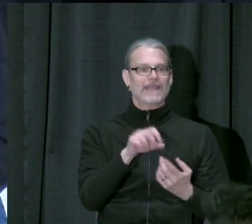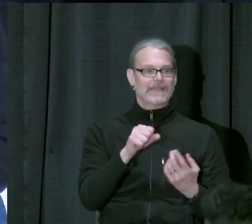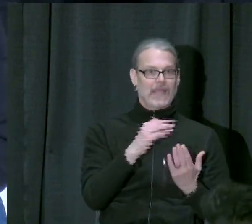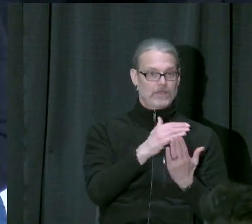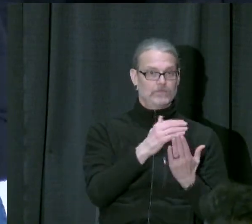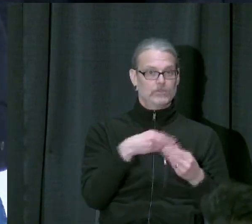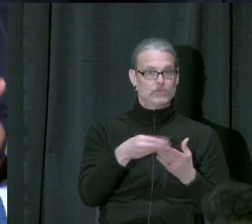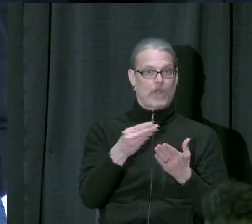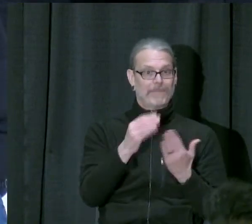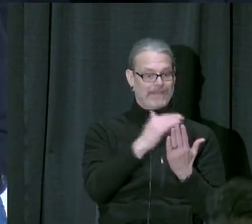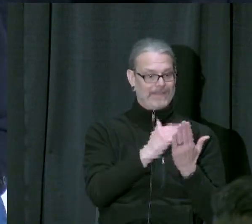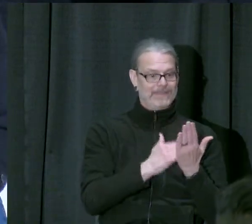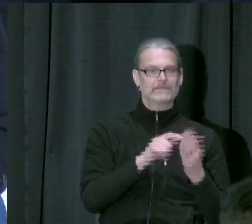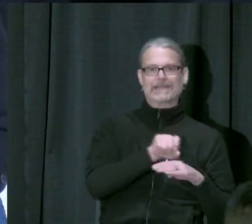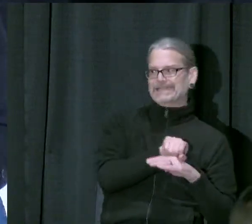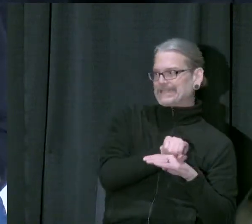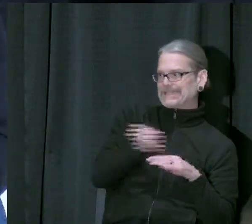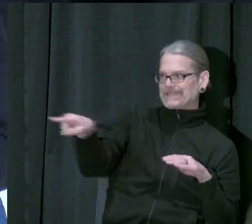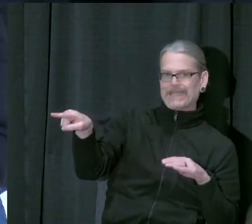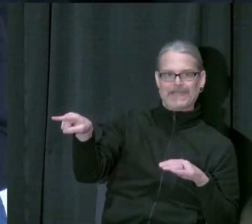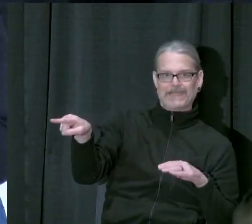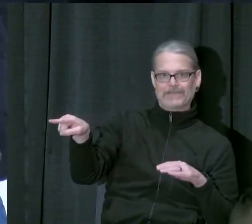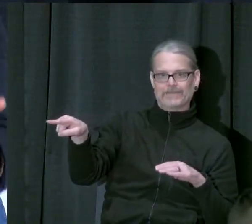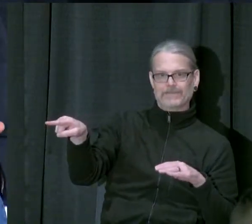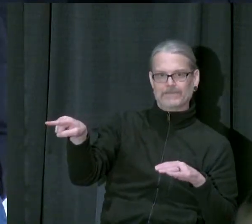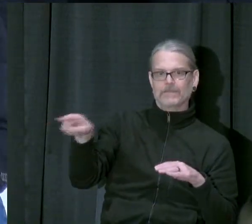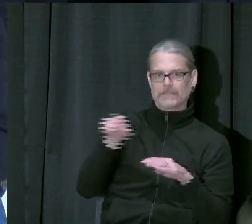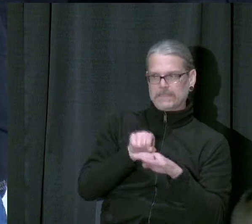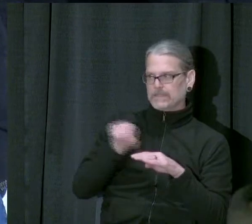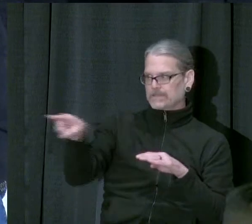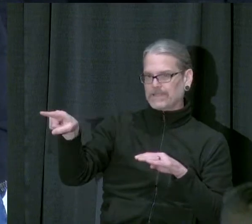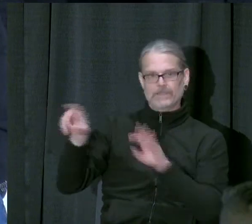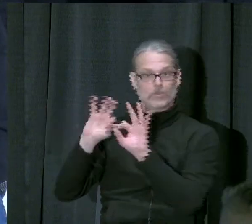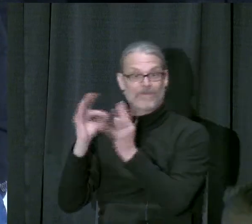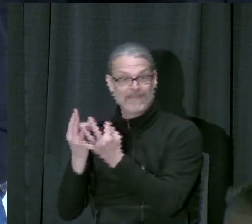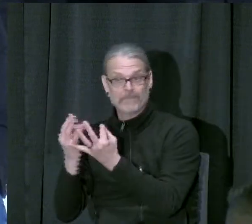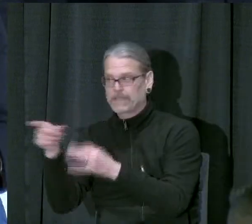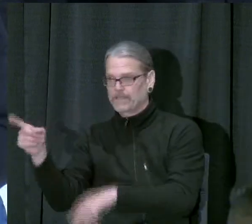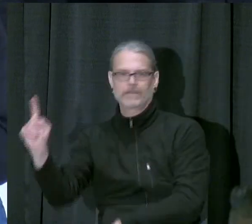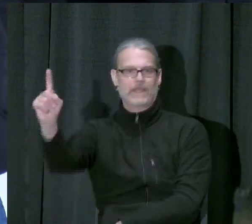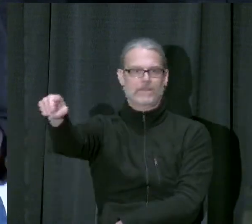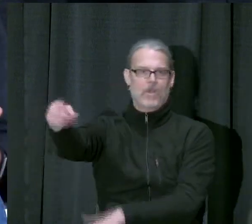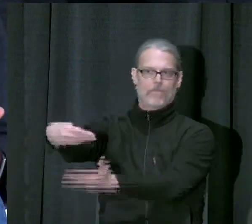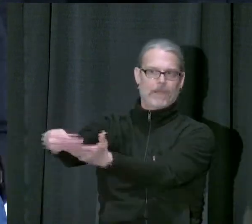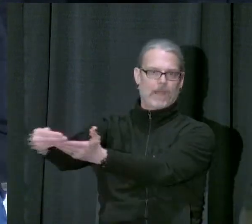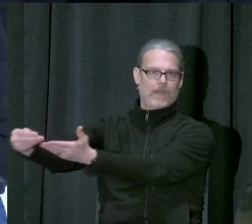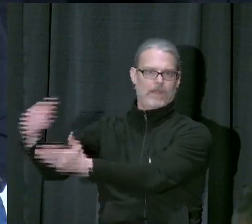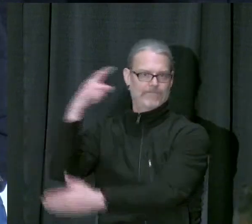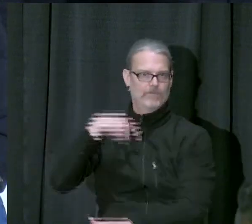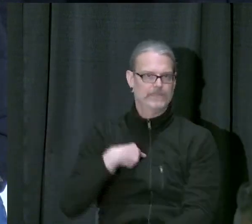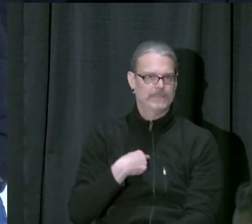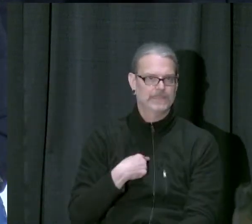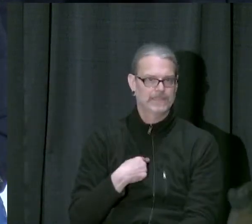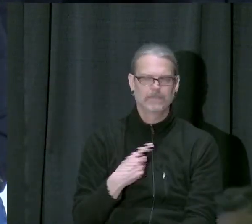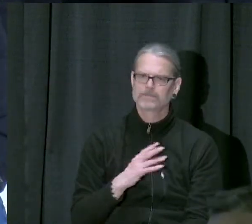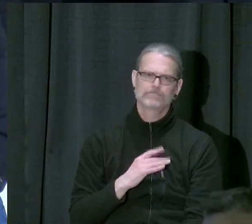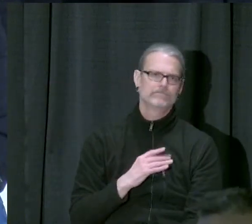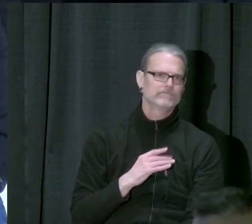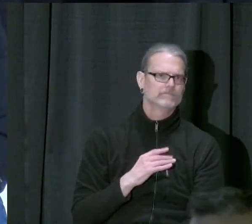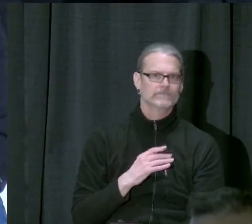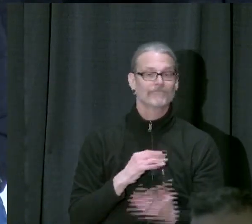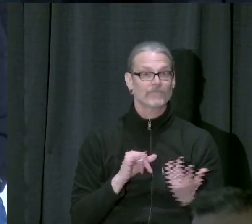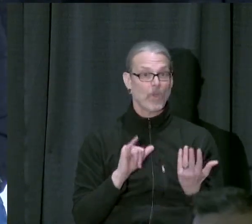list to somebody else. And we made that available via voice as well. Customer can say, Alexa, send my shopping list, and that shopping list will